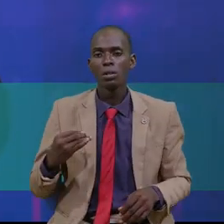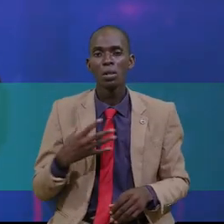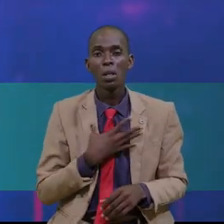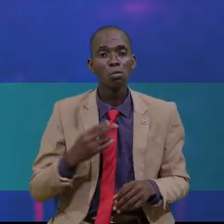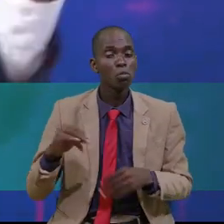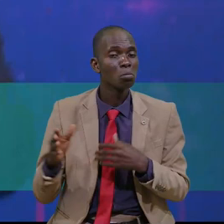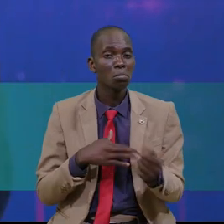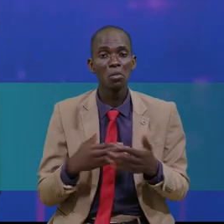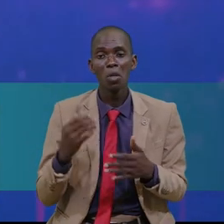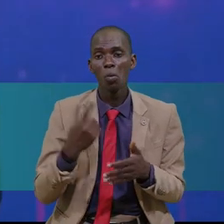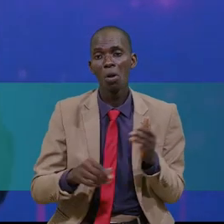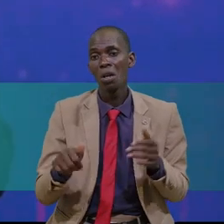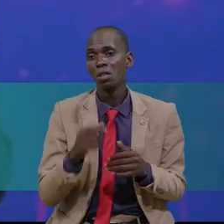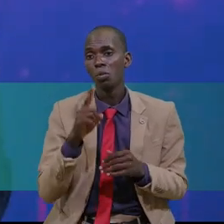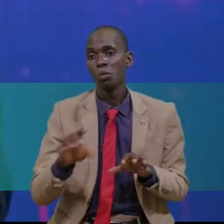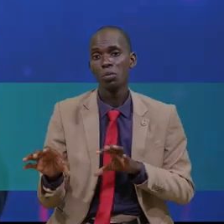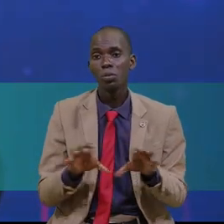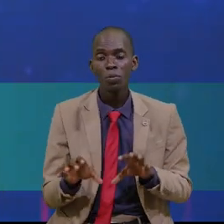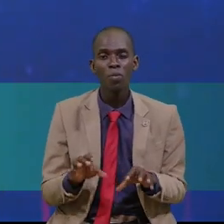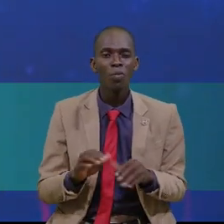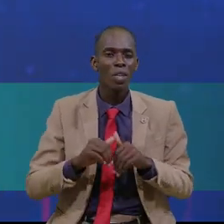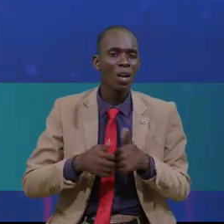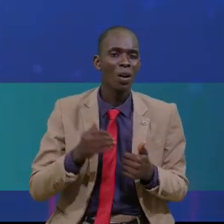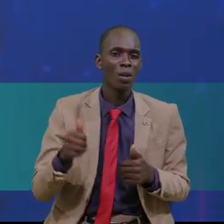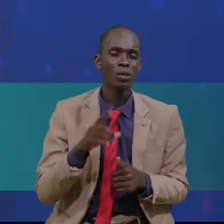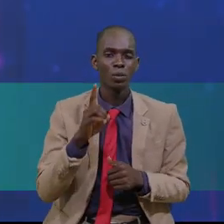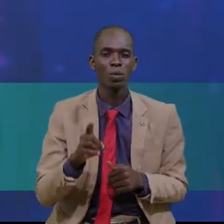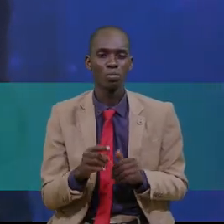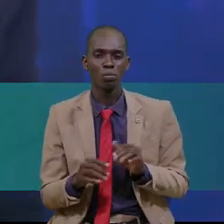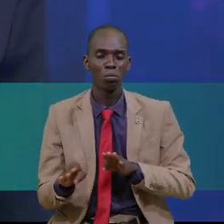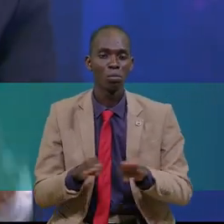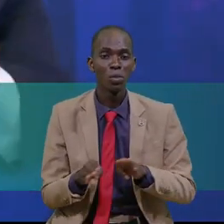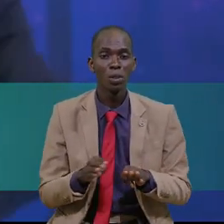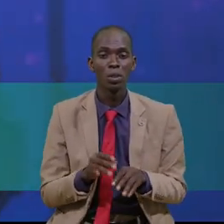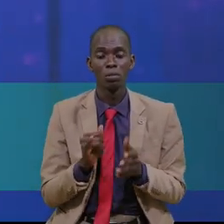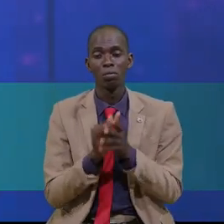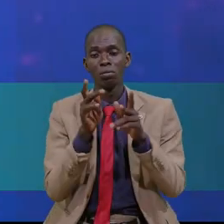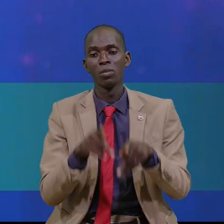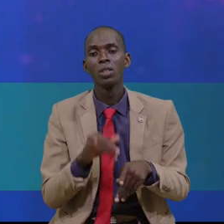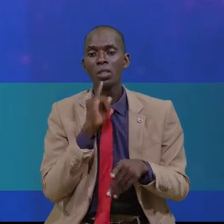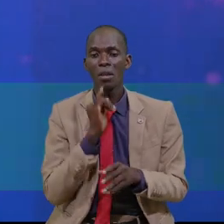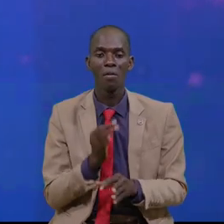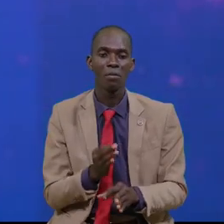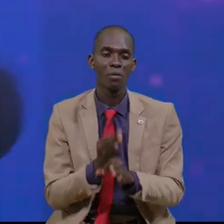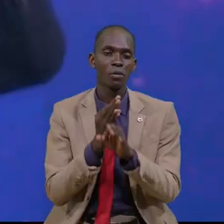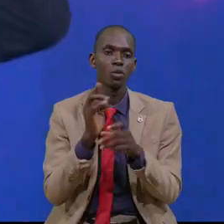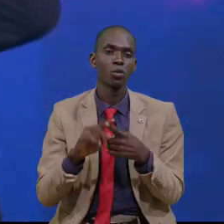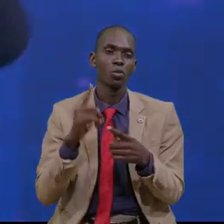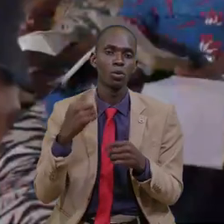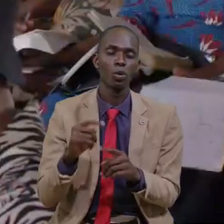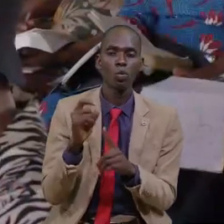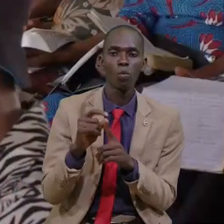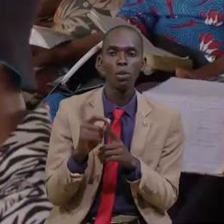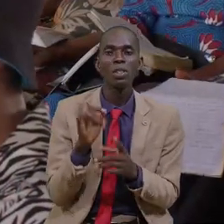anybody does and how anybody reacts, he is faithful to the word. That the faithfulness the Lord is